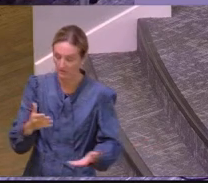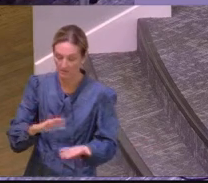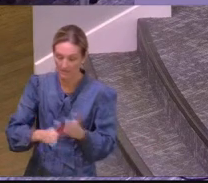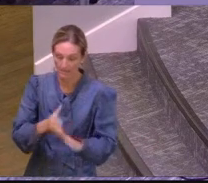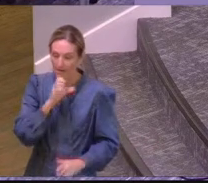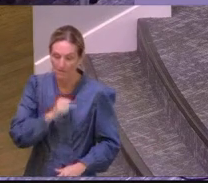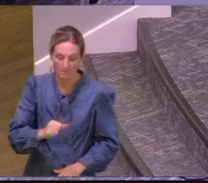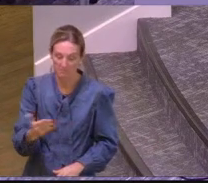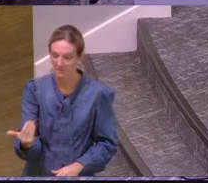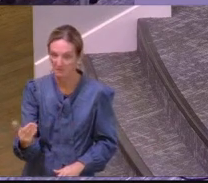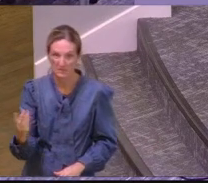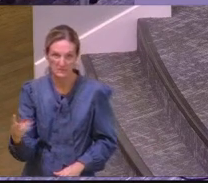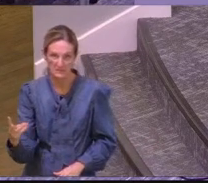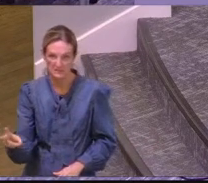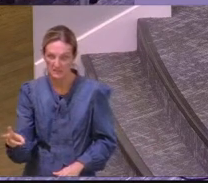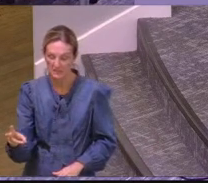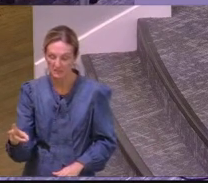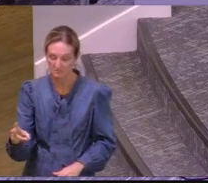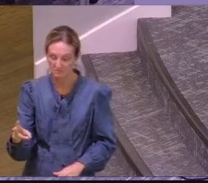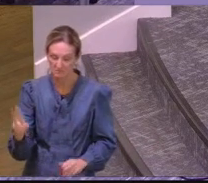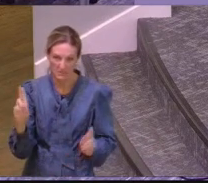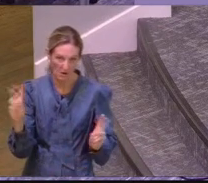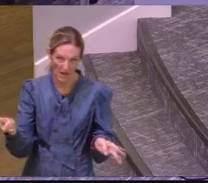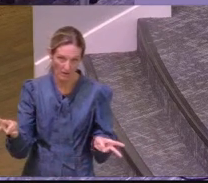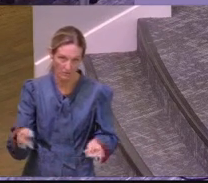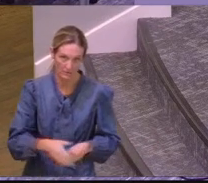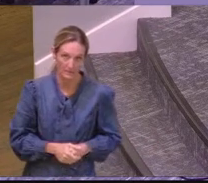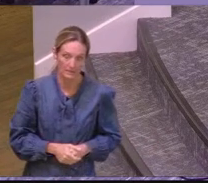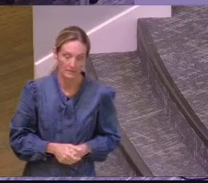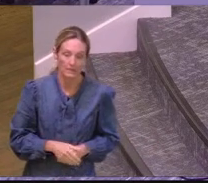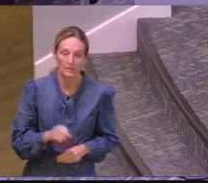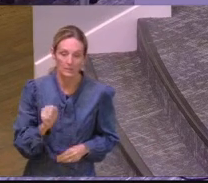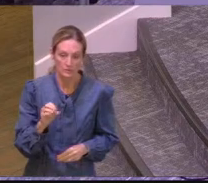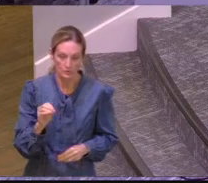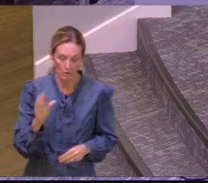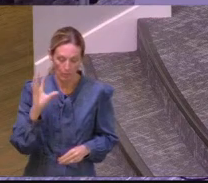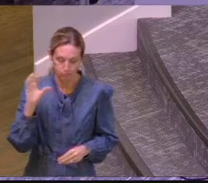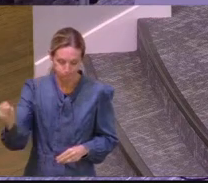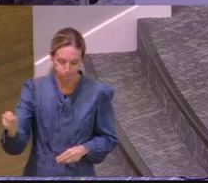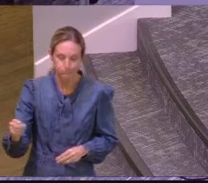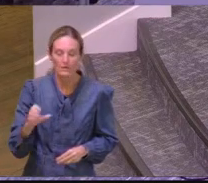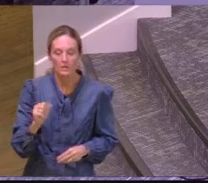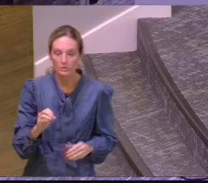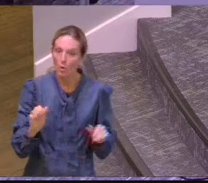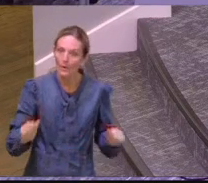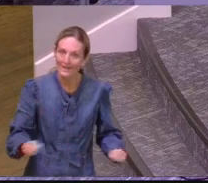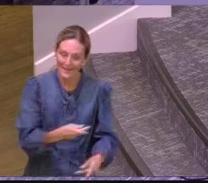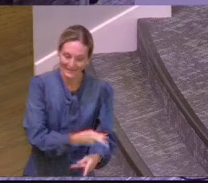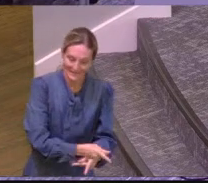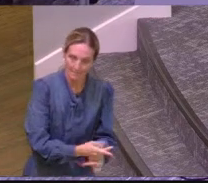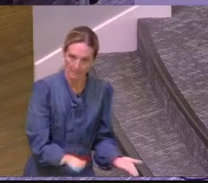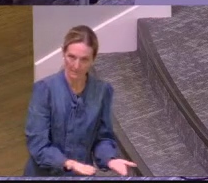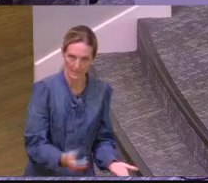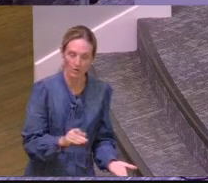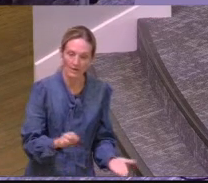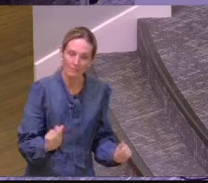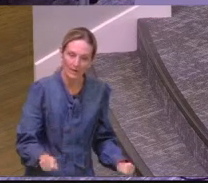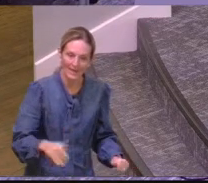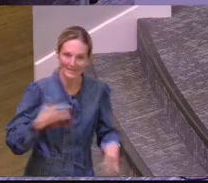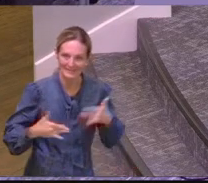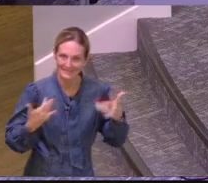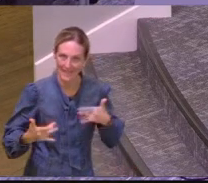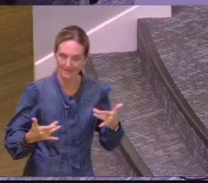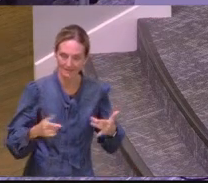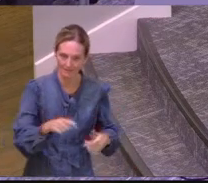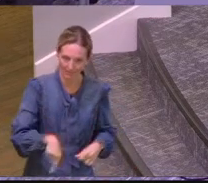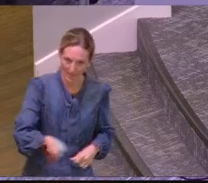16, and they're out. We can keep them here if we can invigorate them and make them